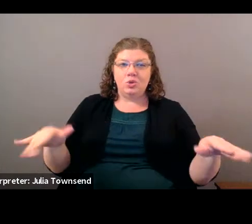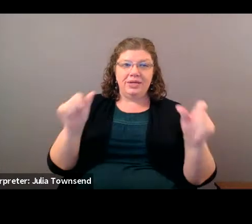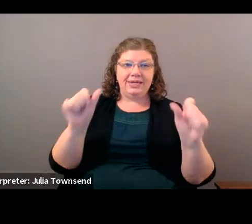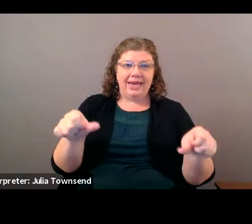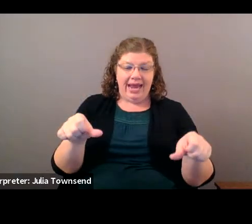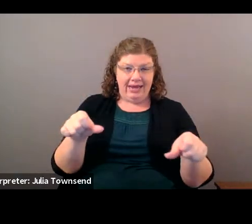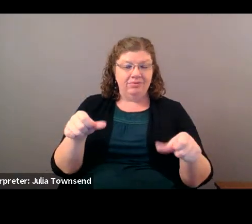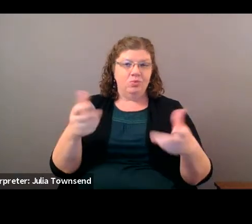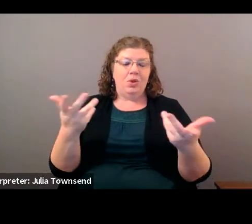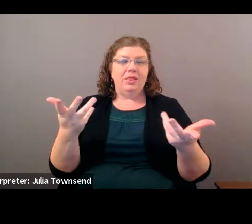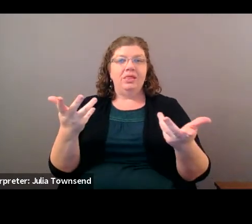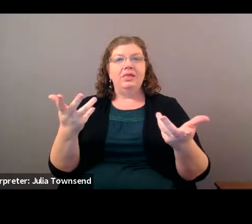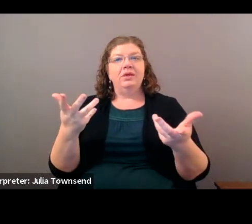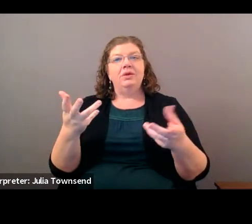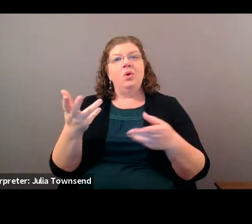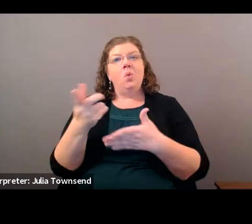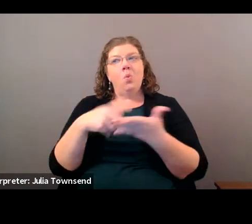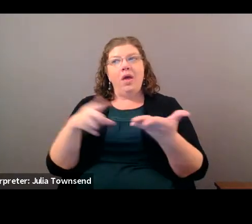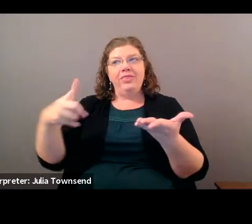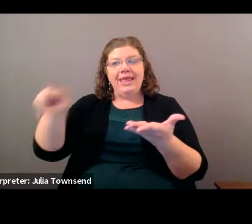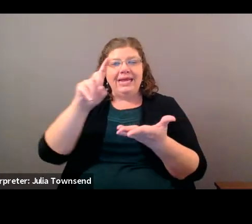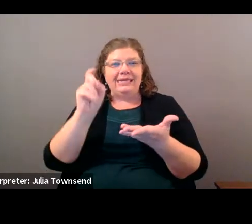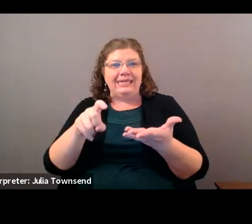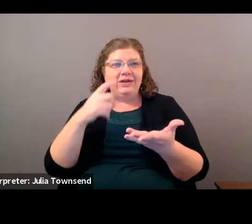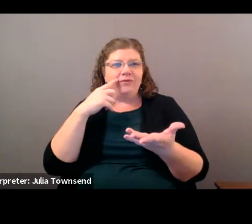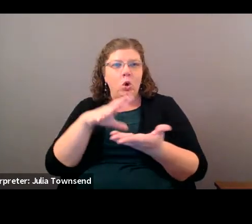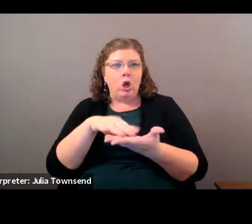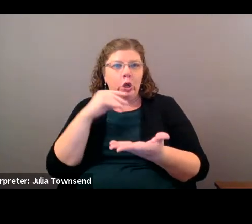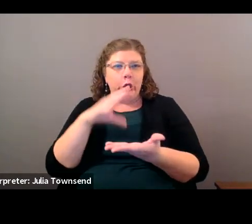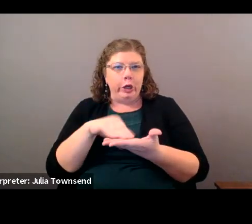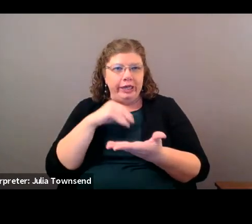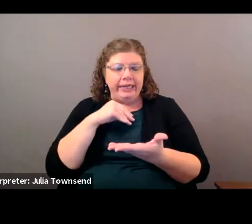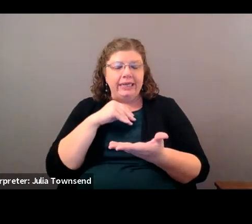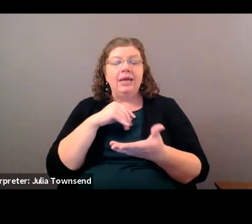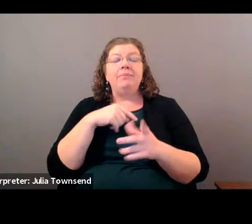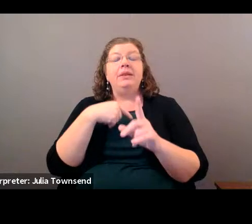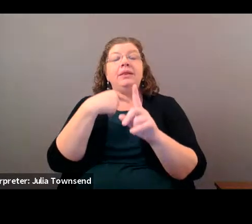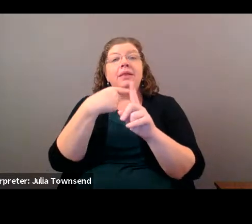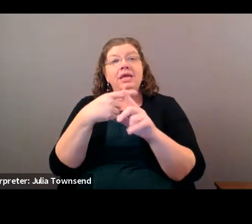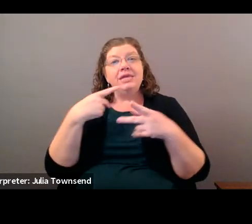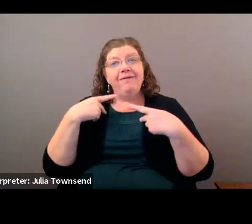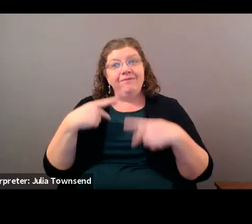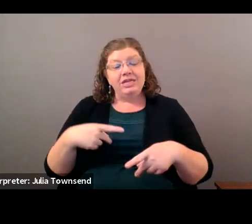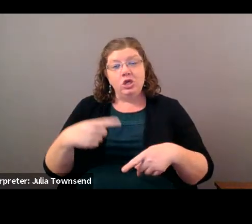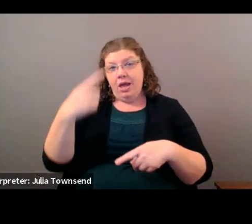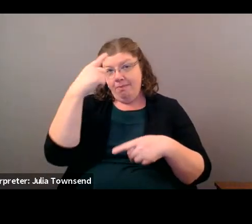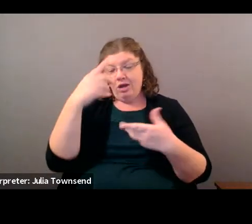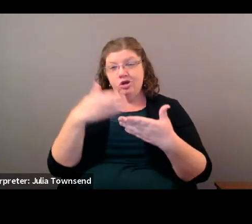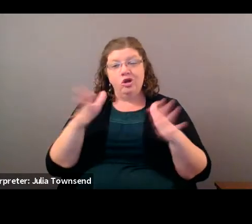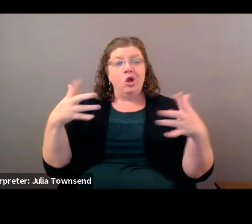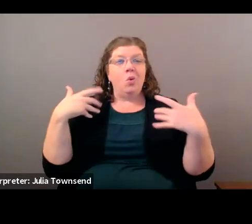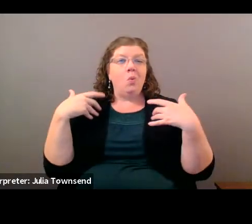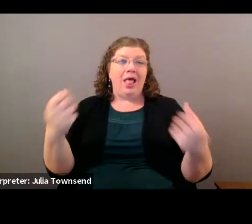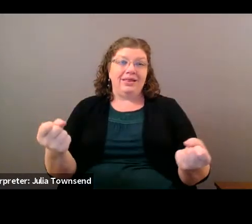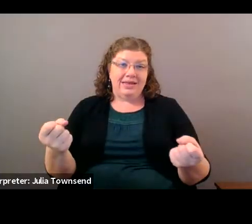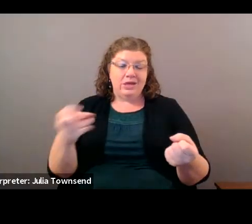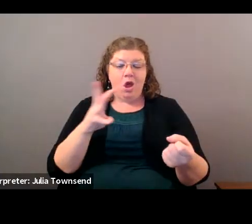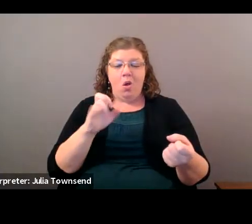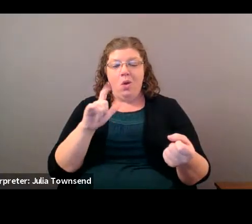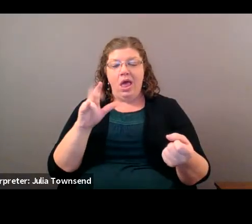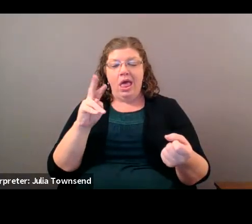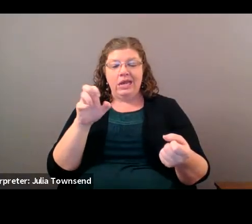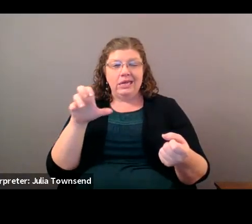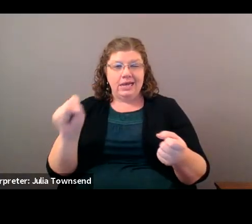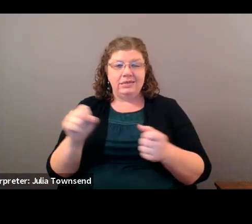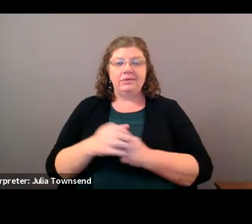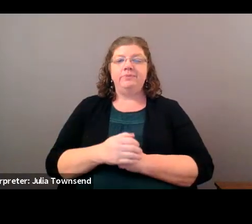with what they need in terms of learning, as well as physical and mental wellness, right? The last one